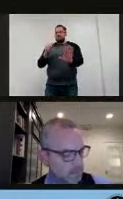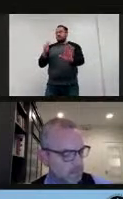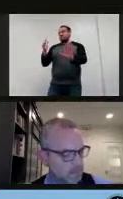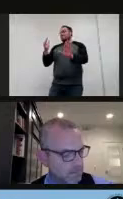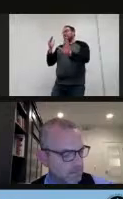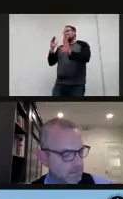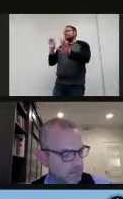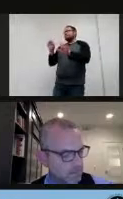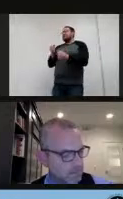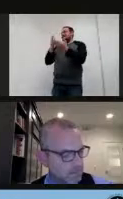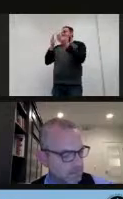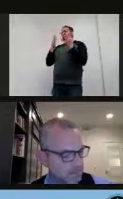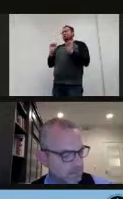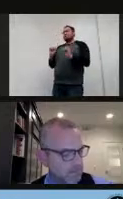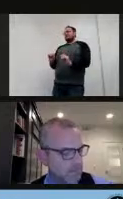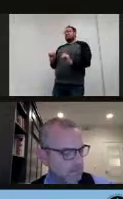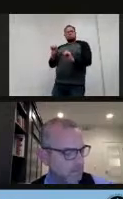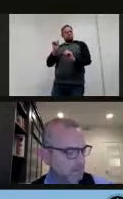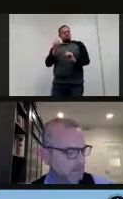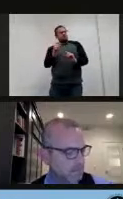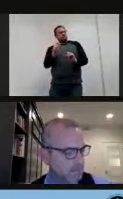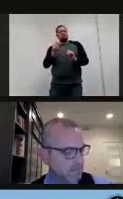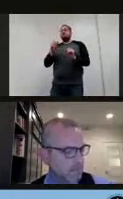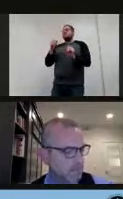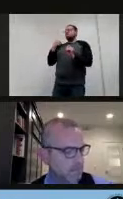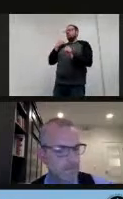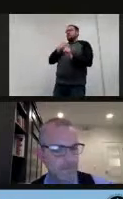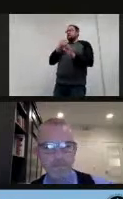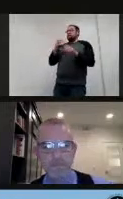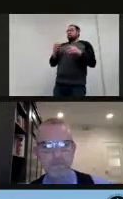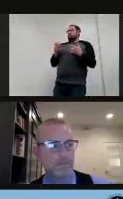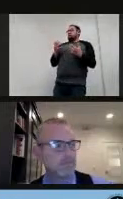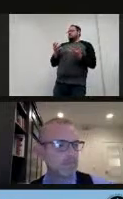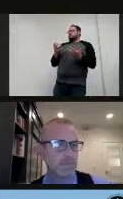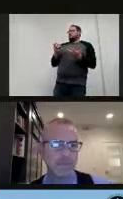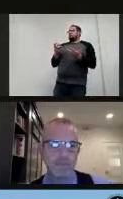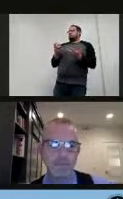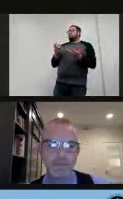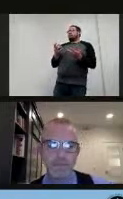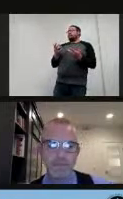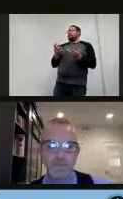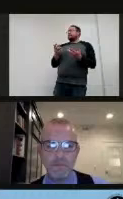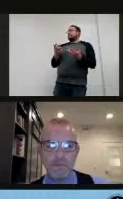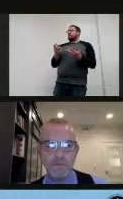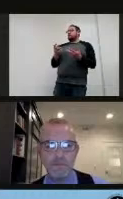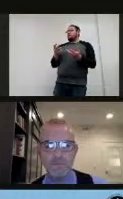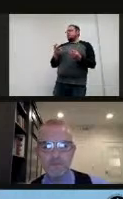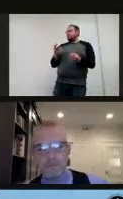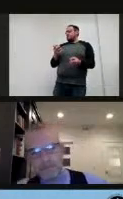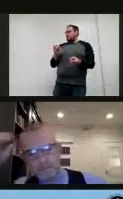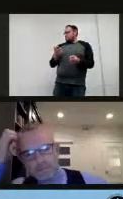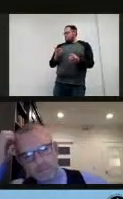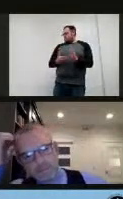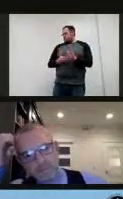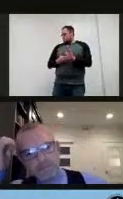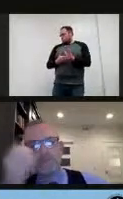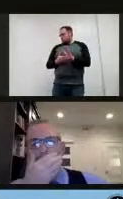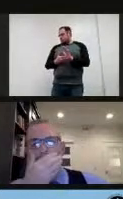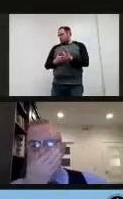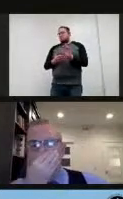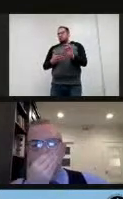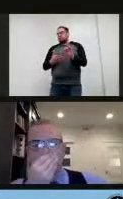suggestion? Absolutely. That we move the statement that you just made to